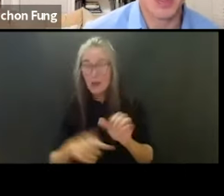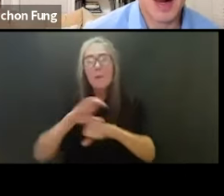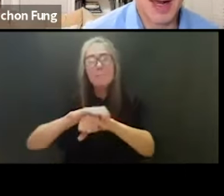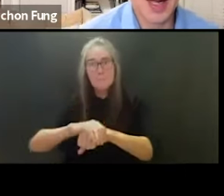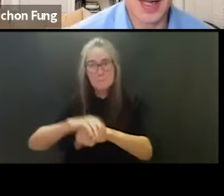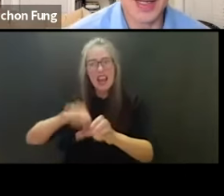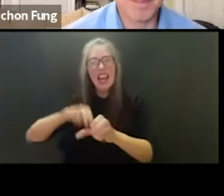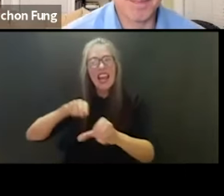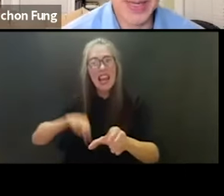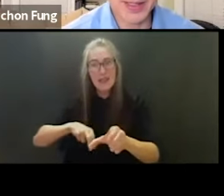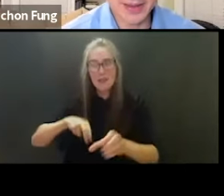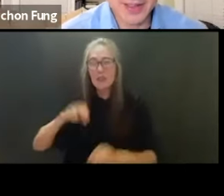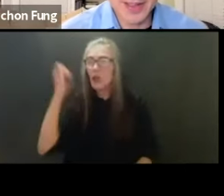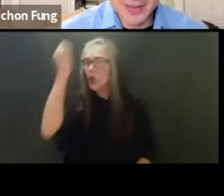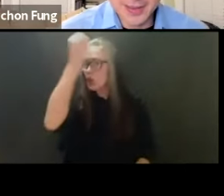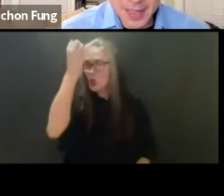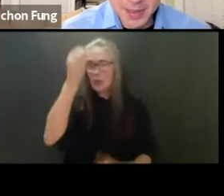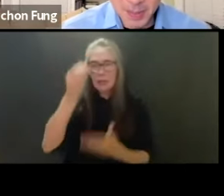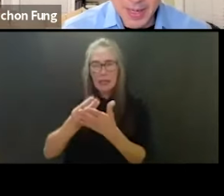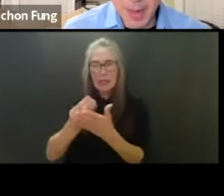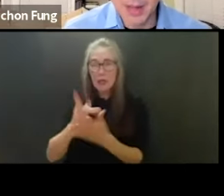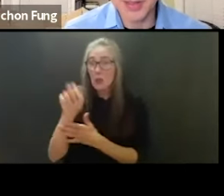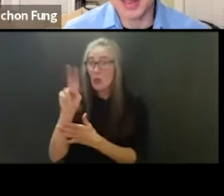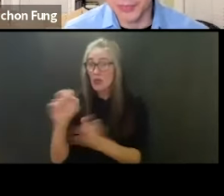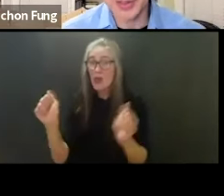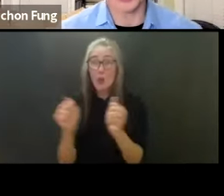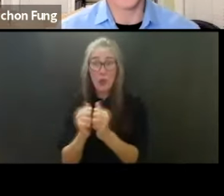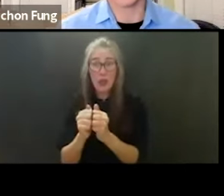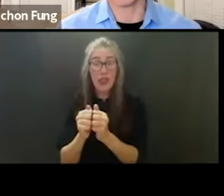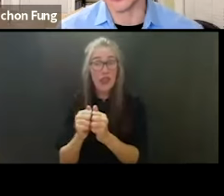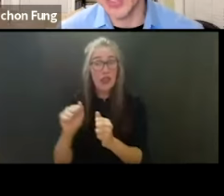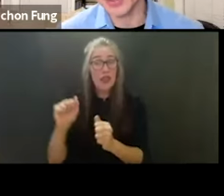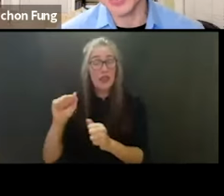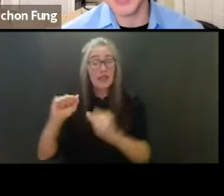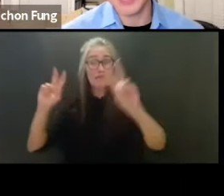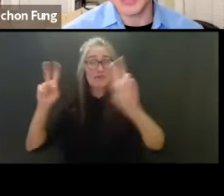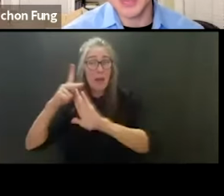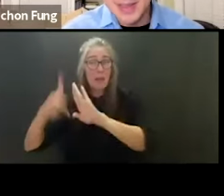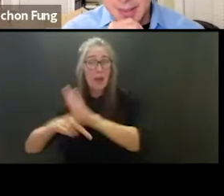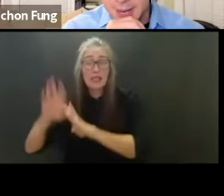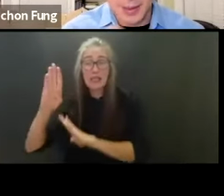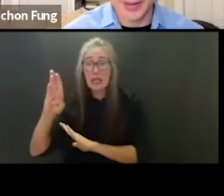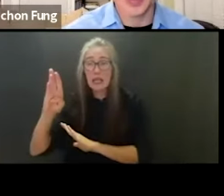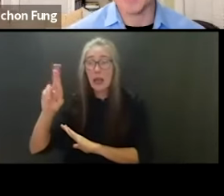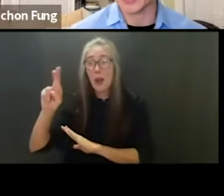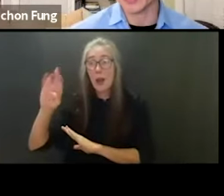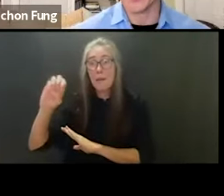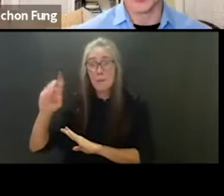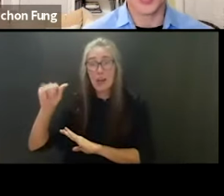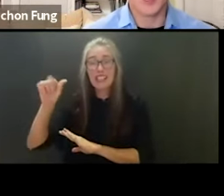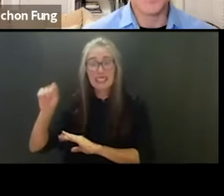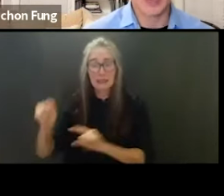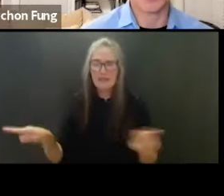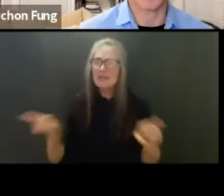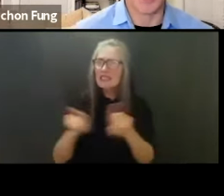Union, and in the United States by a policy of renegotiating many trade agreements and insisting on an America